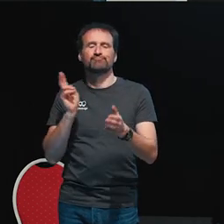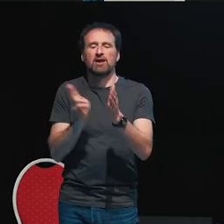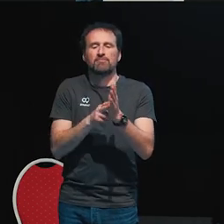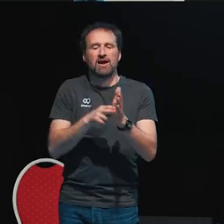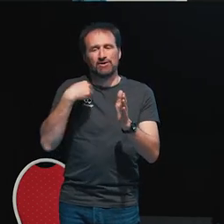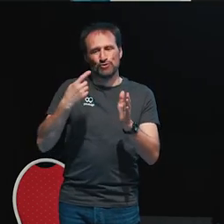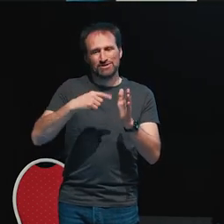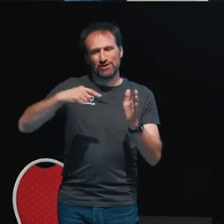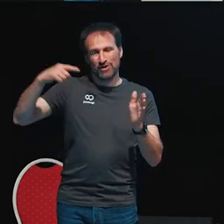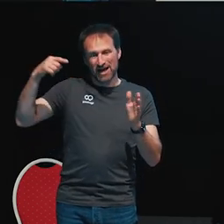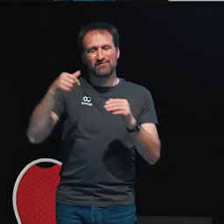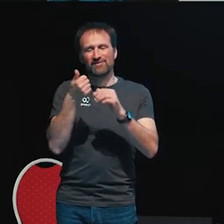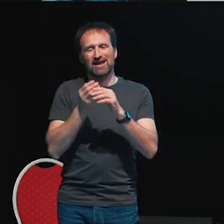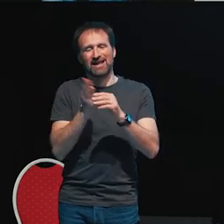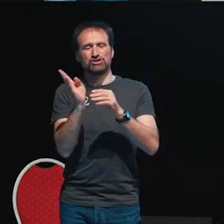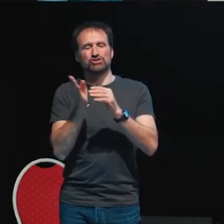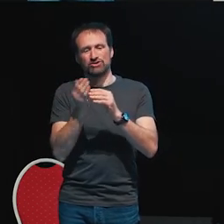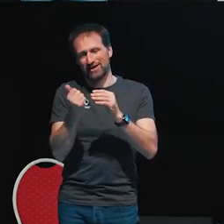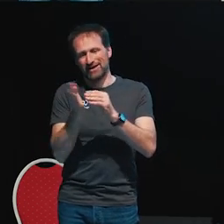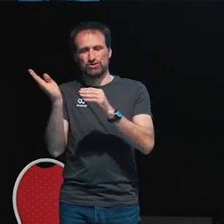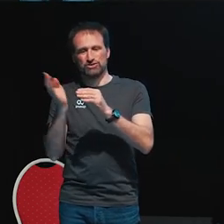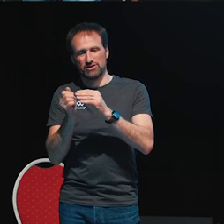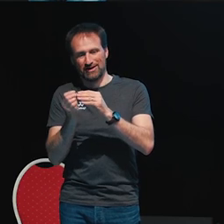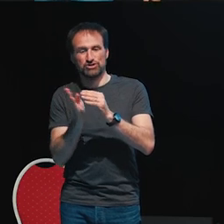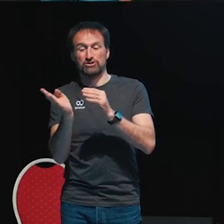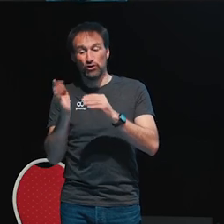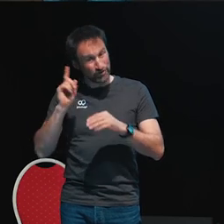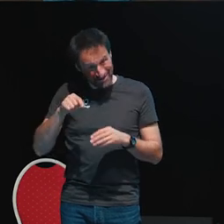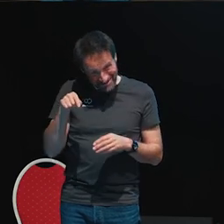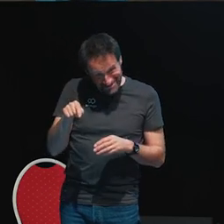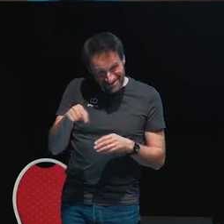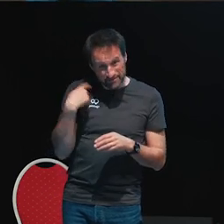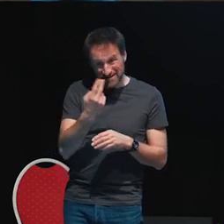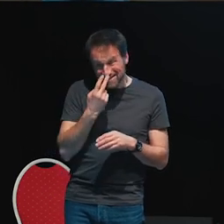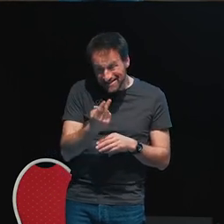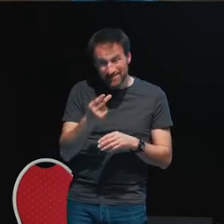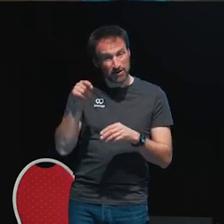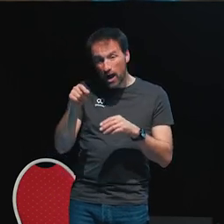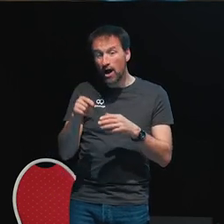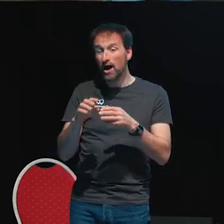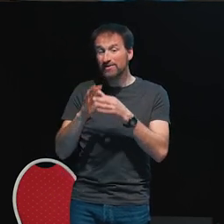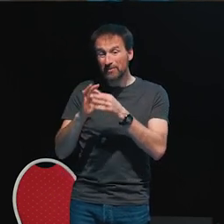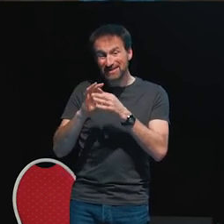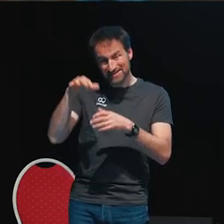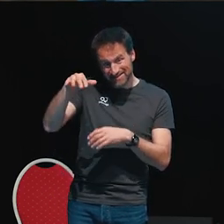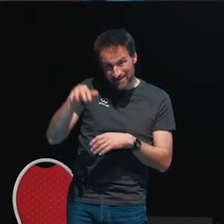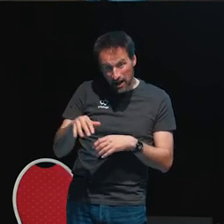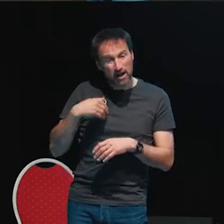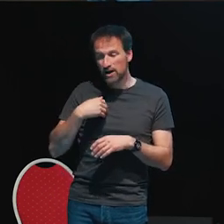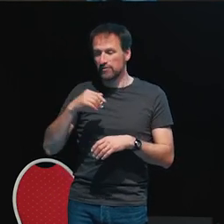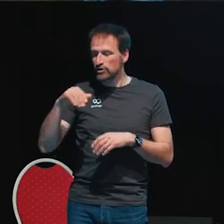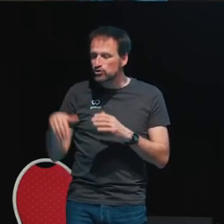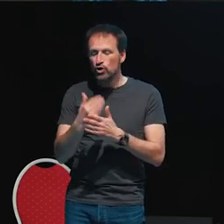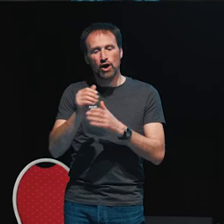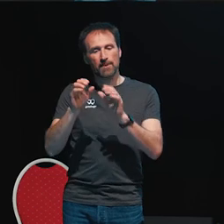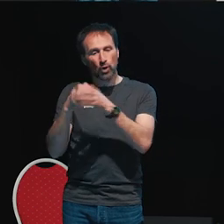And now we repeat this process. We take that unresolved dependency. We now create a module out of it. We collect the source. We resolve it and